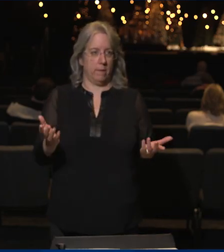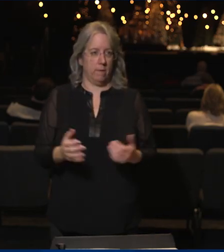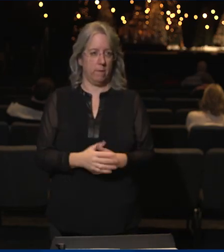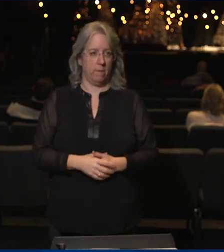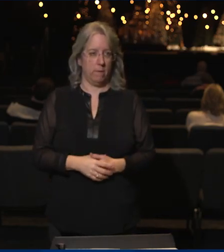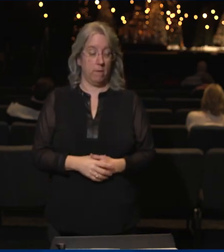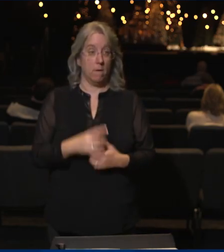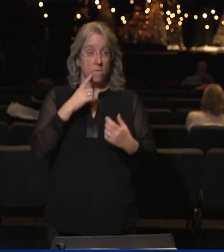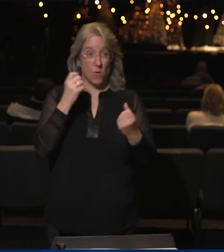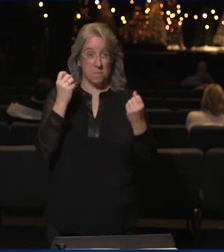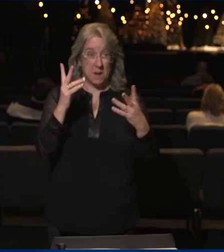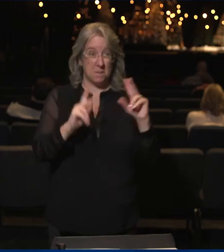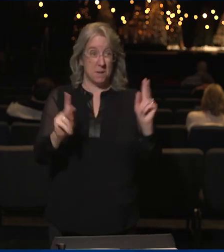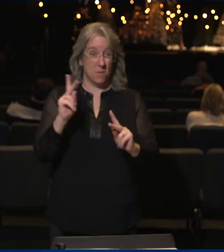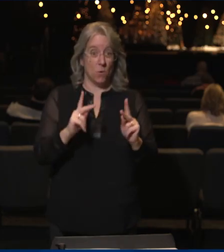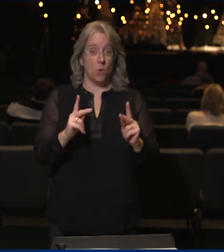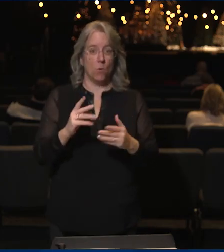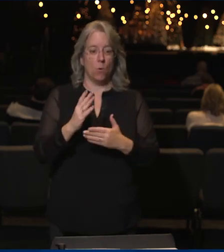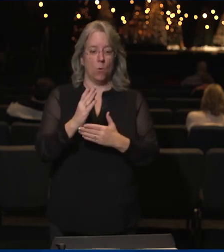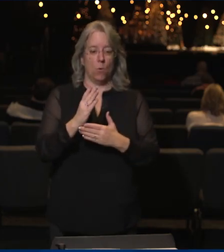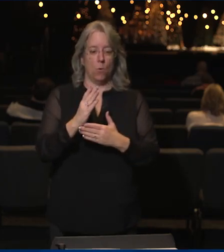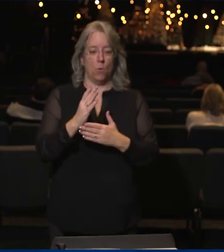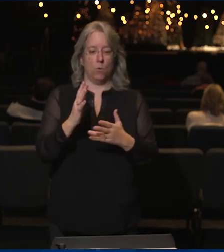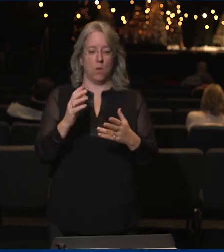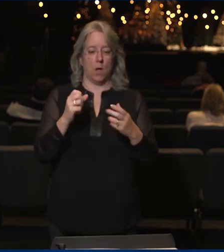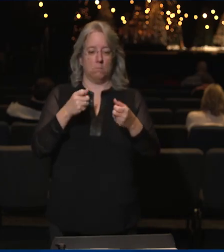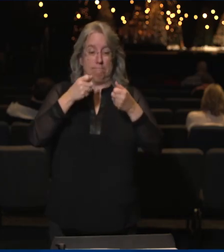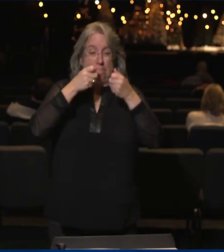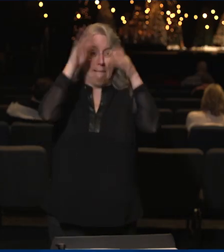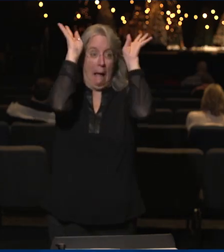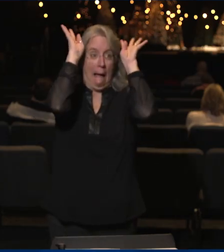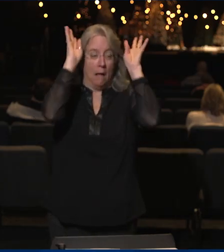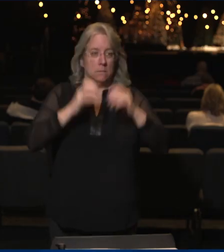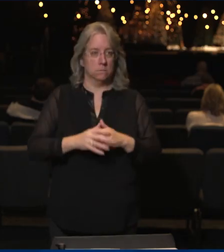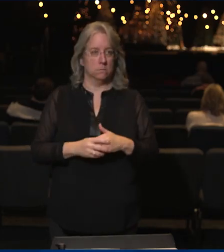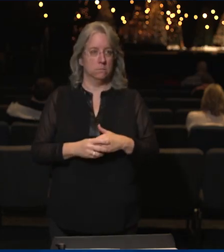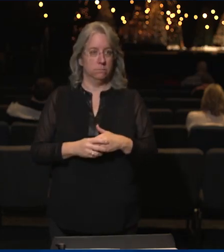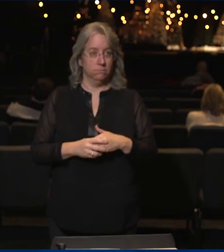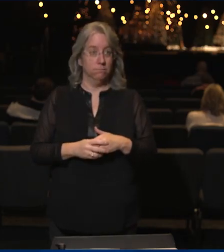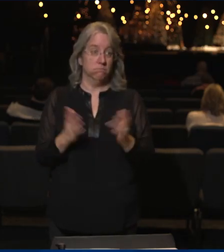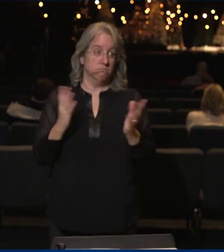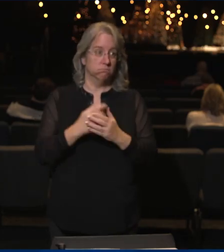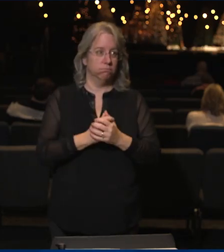For many of you, it's some variety of freak out.